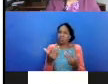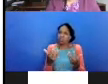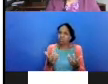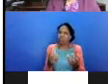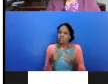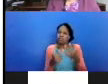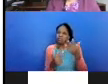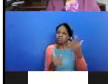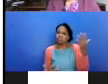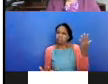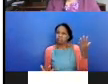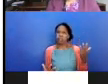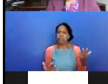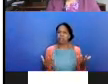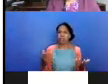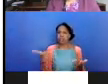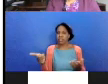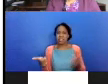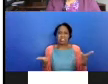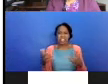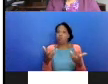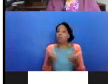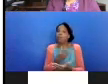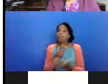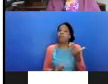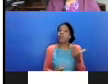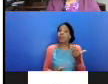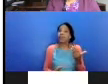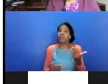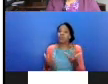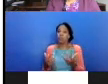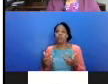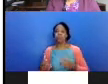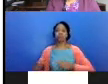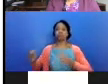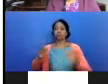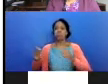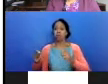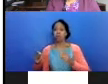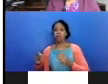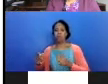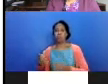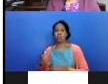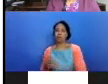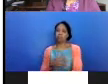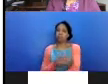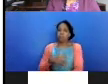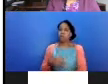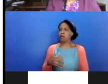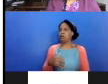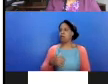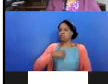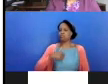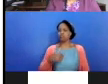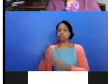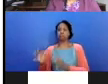of masculinity happening. And at the same time, they want loving, caring relationships with their partners. So those